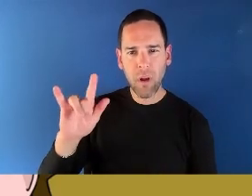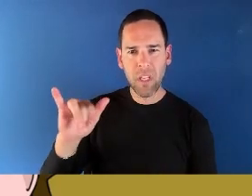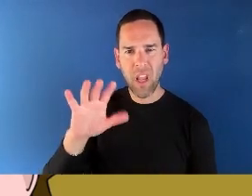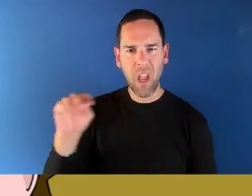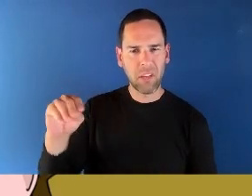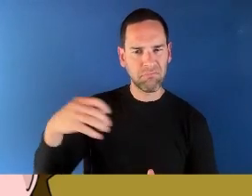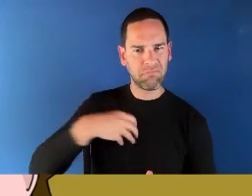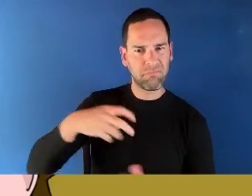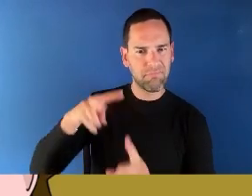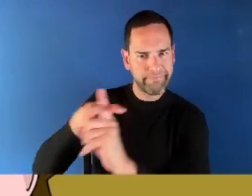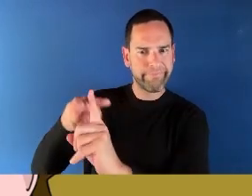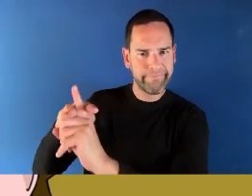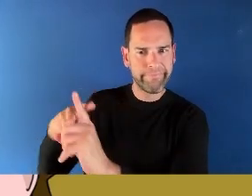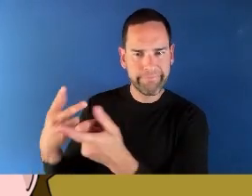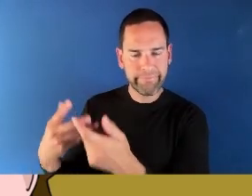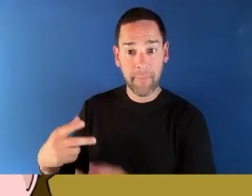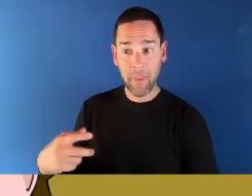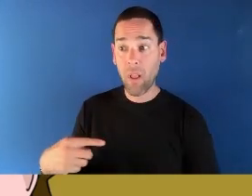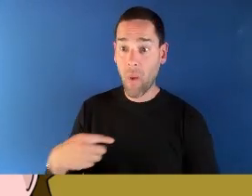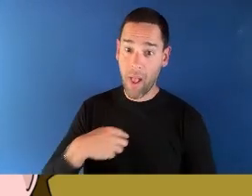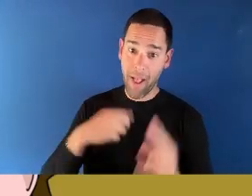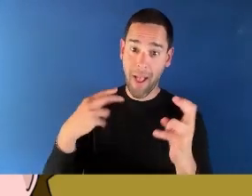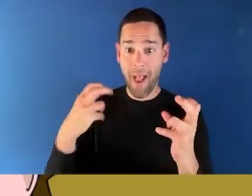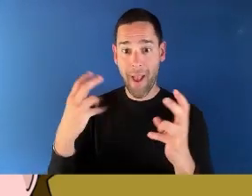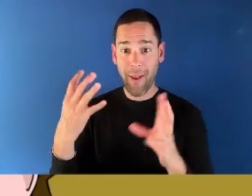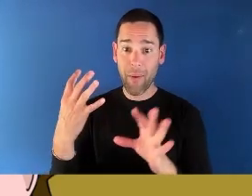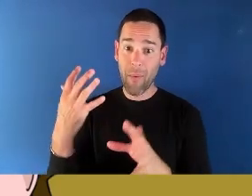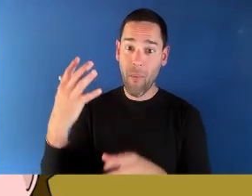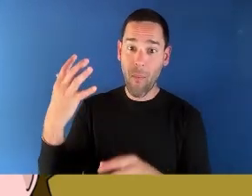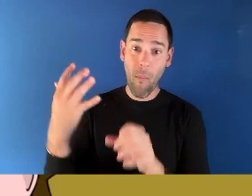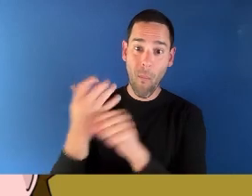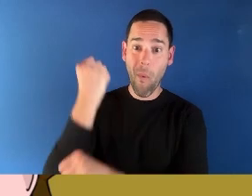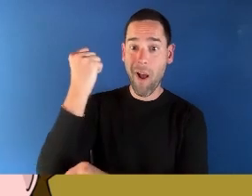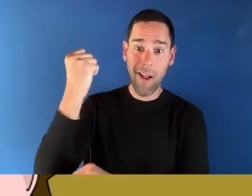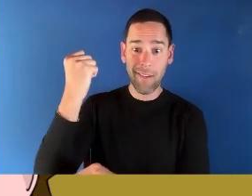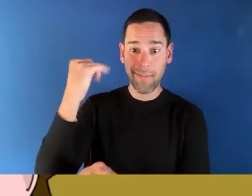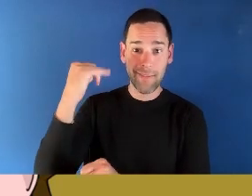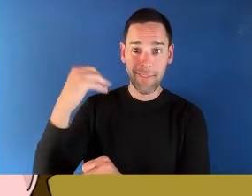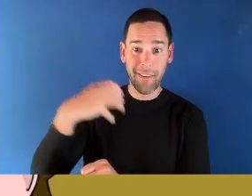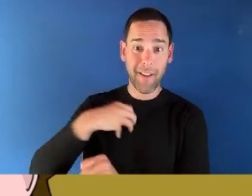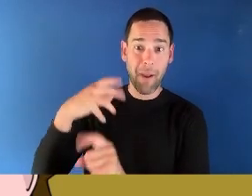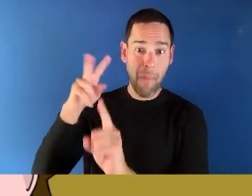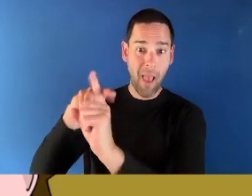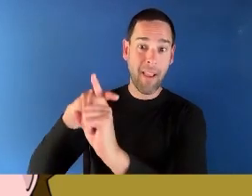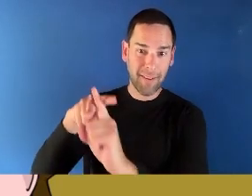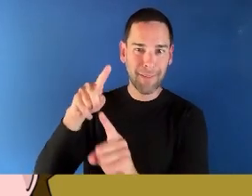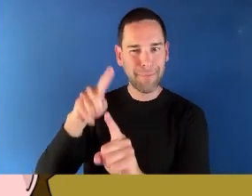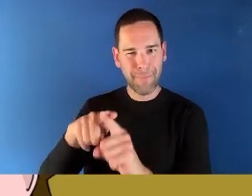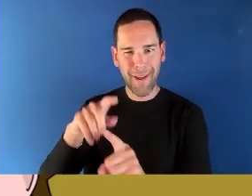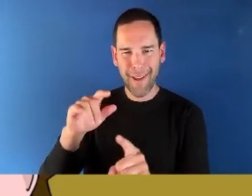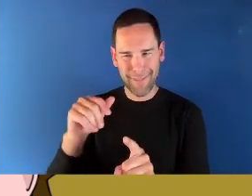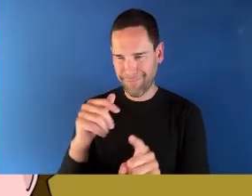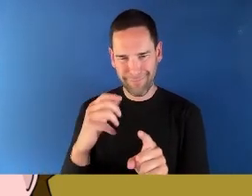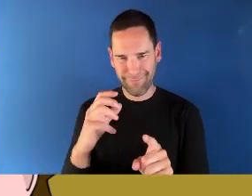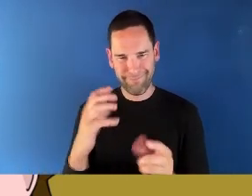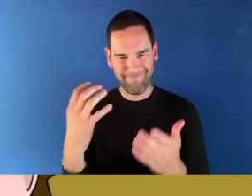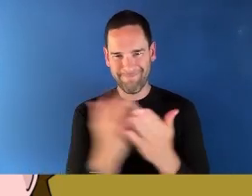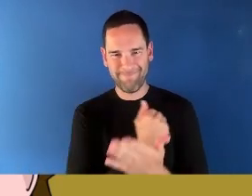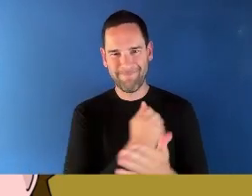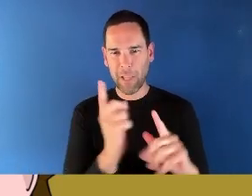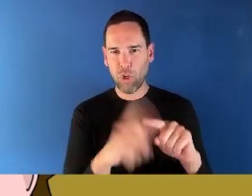review. So even though I won, I lost the chance to follow that passion and that possible career path,